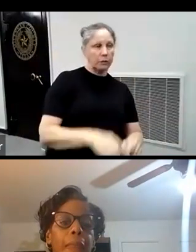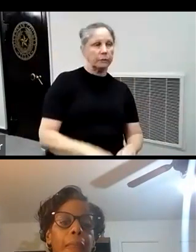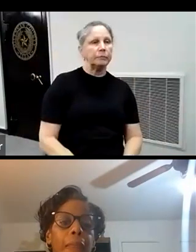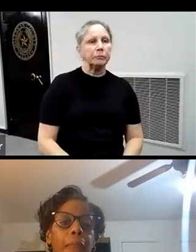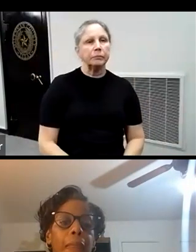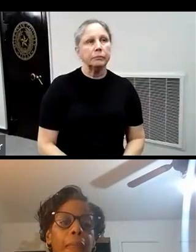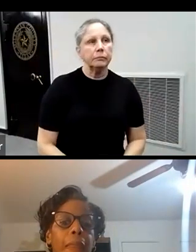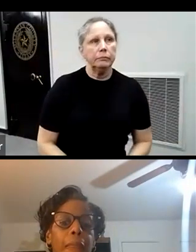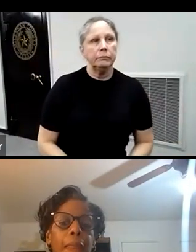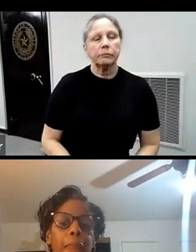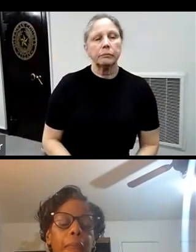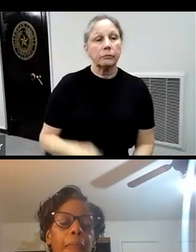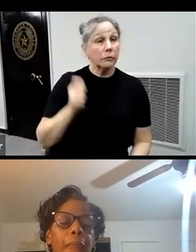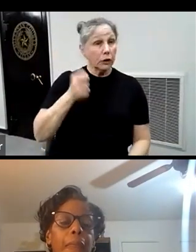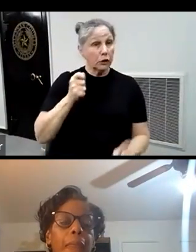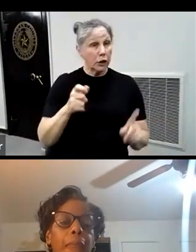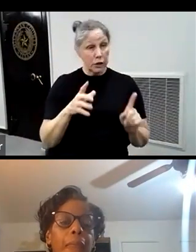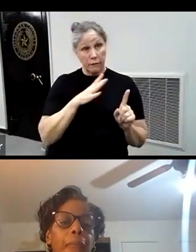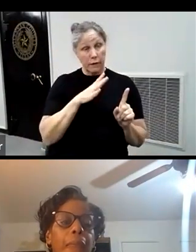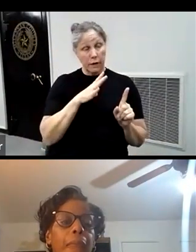All right,